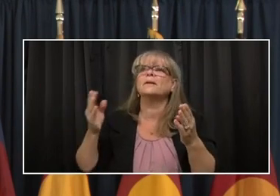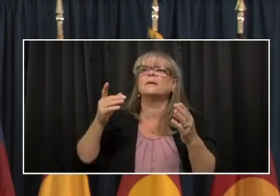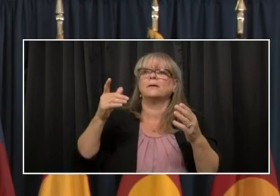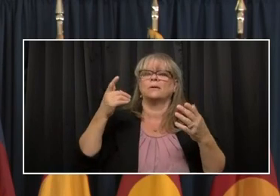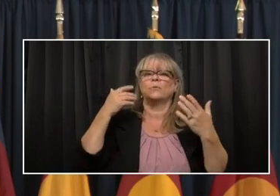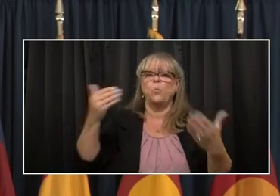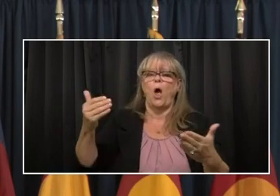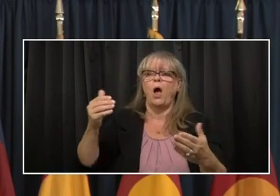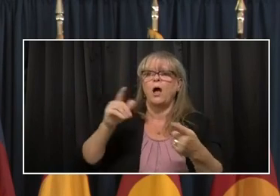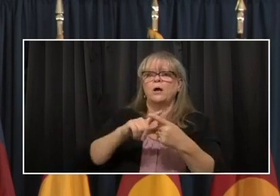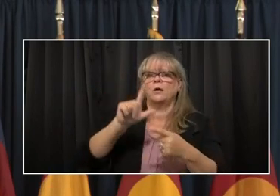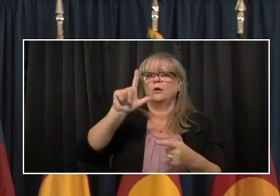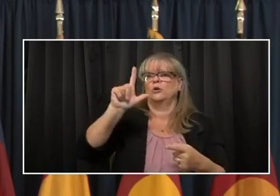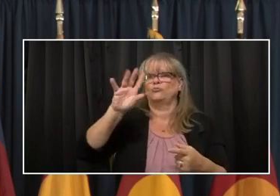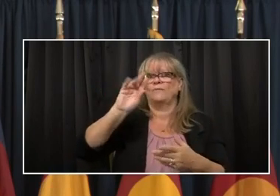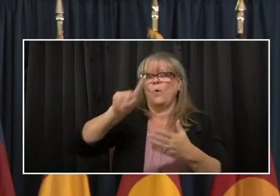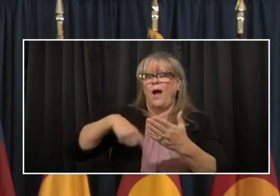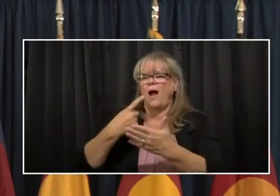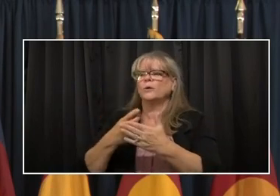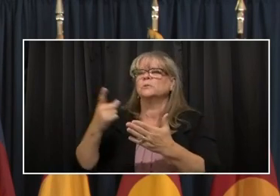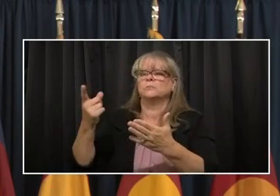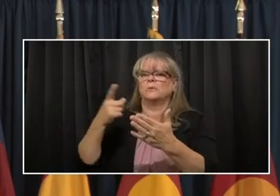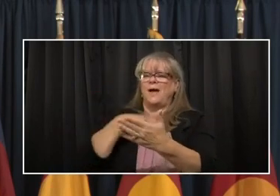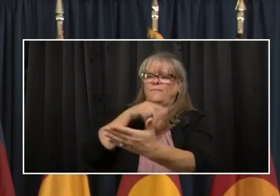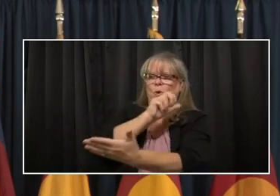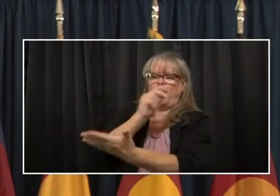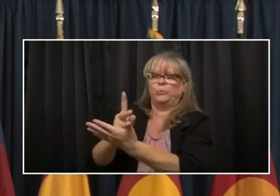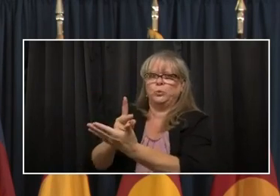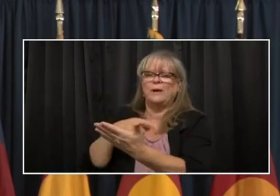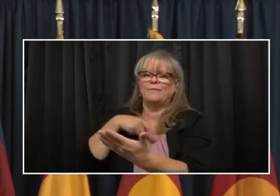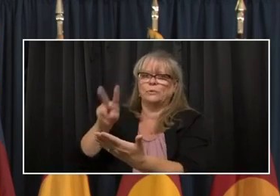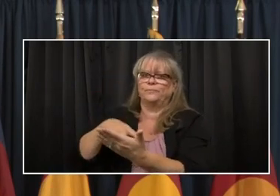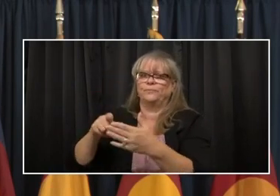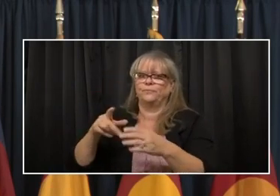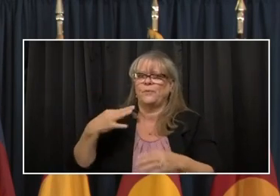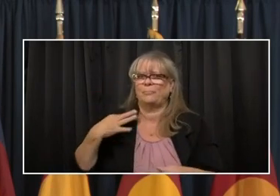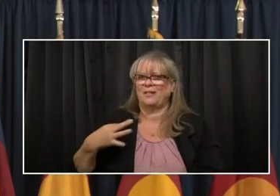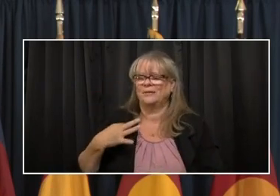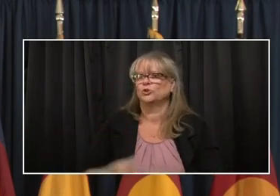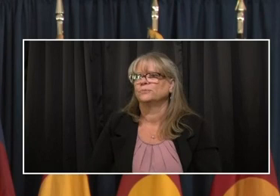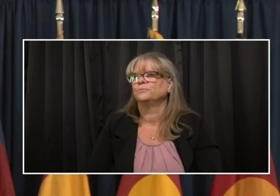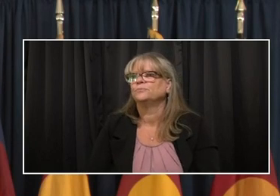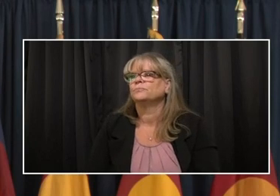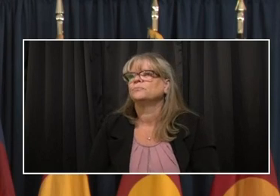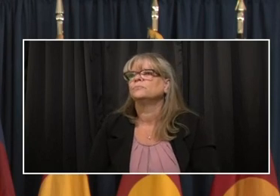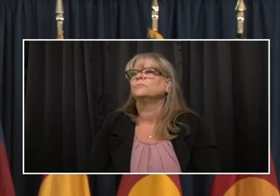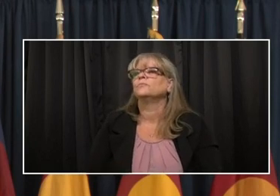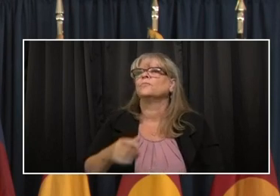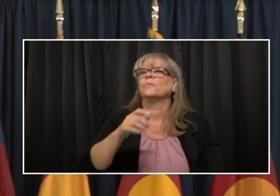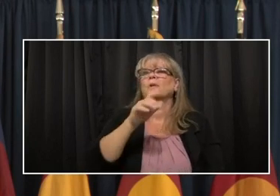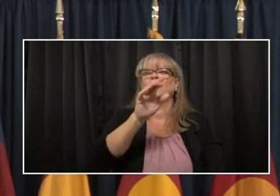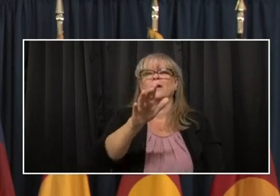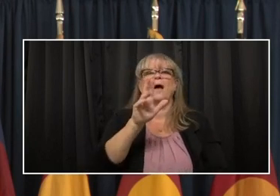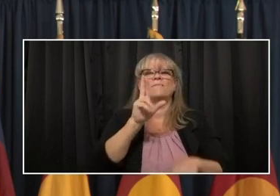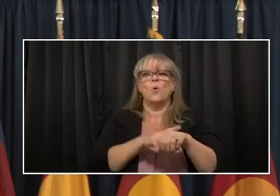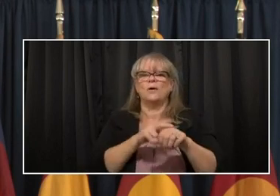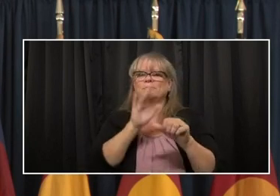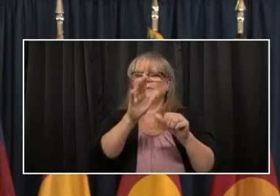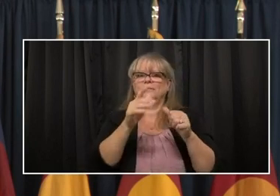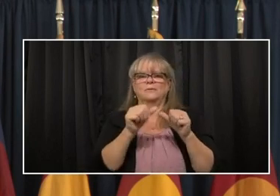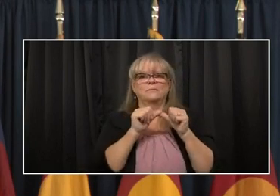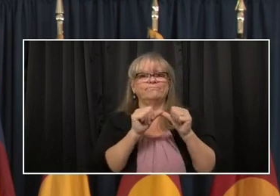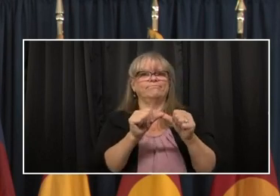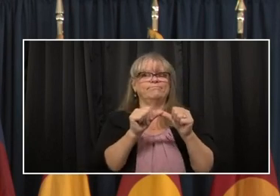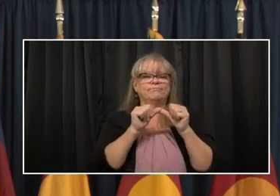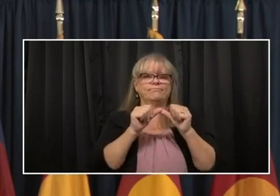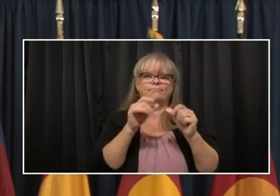hours. And we hope the local governments are doing the same. So the challenge, of course, is to stay vigilant. We're all concerned about